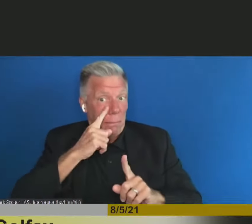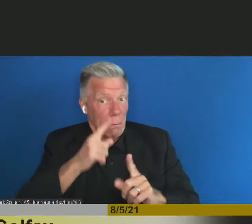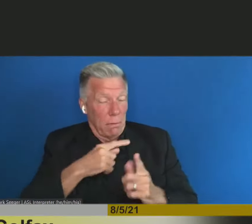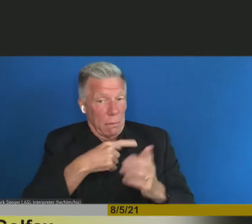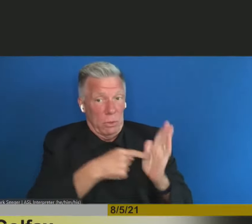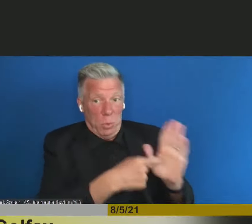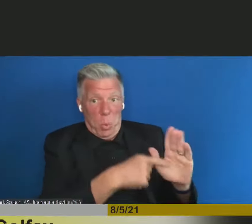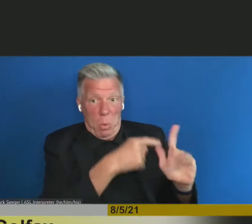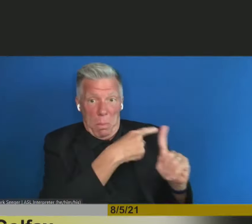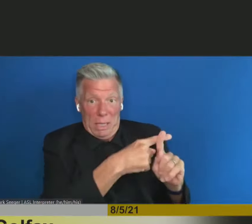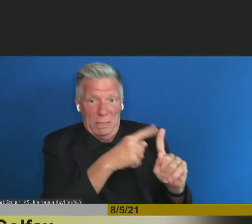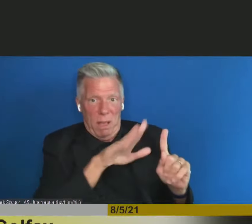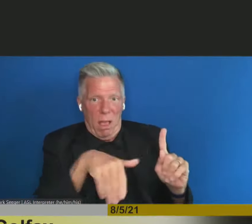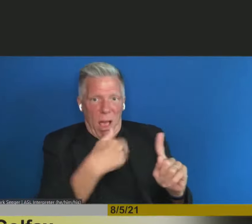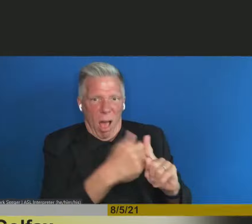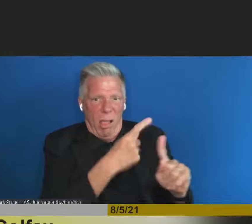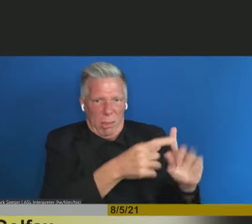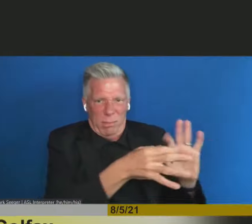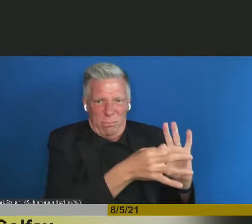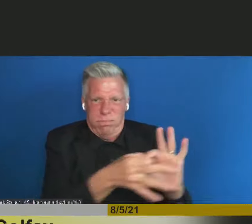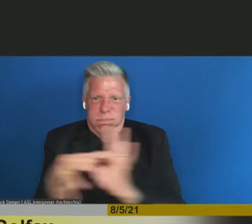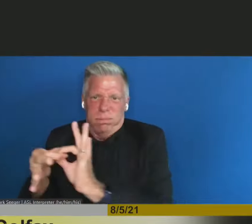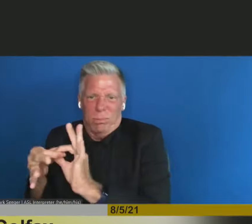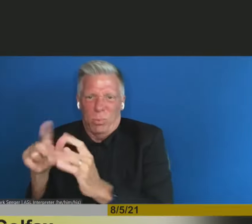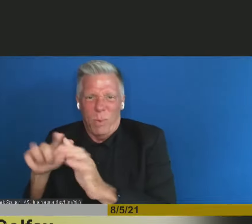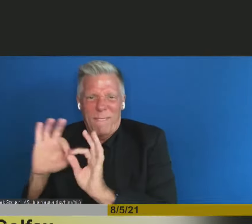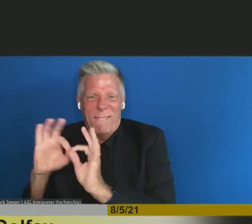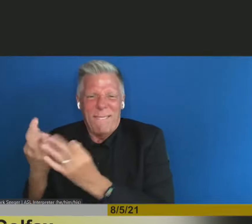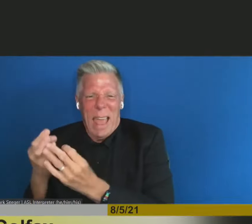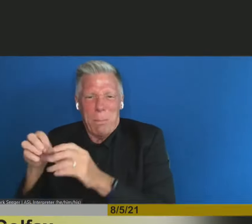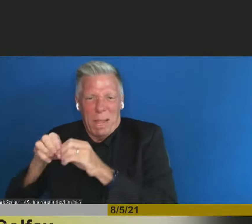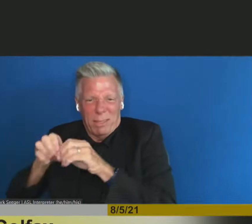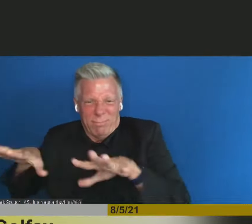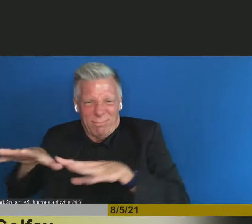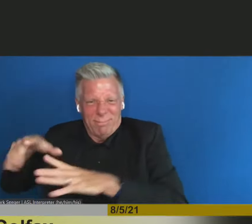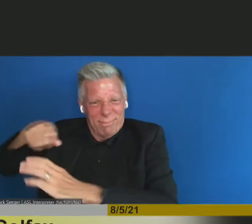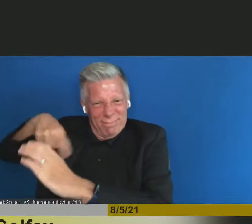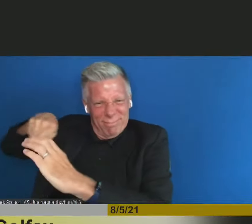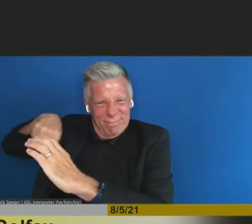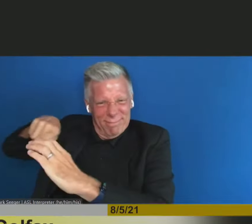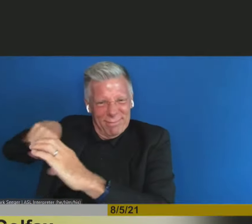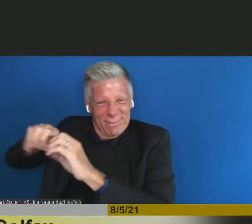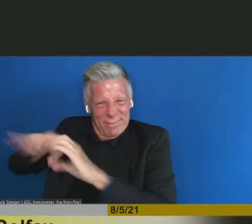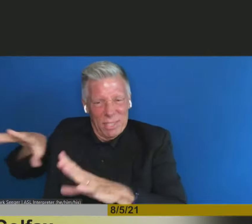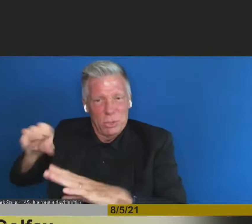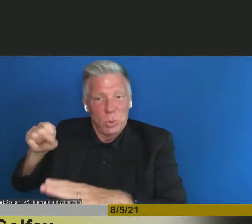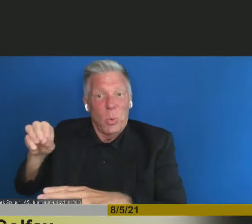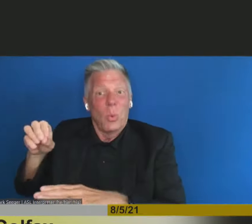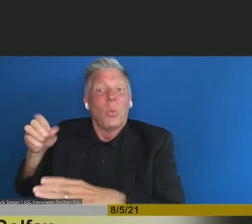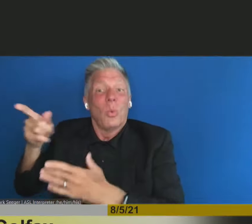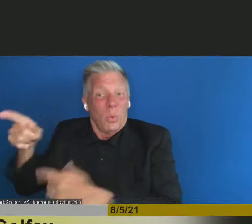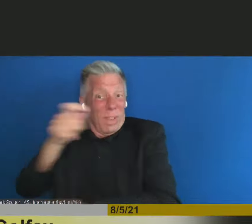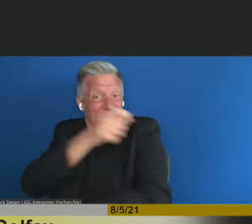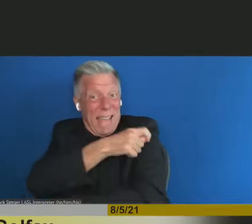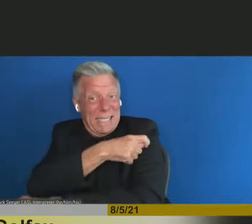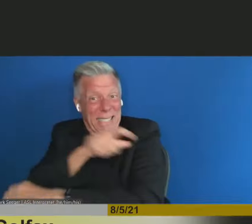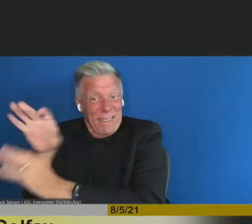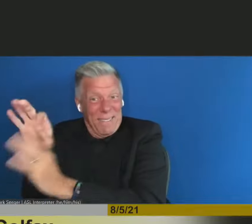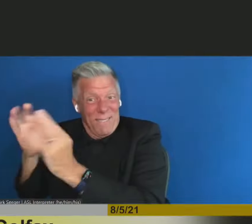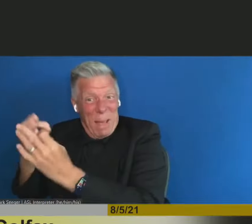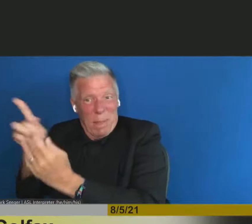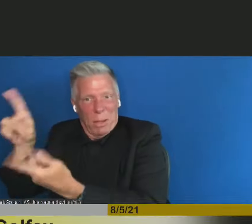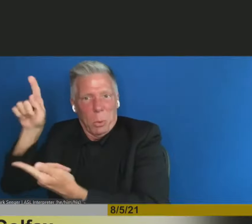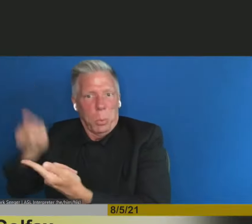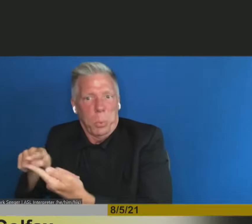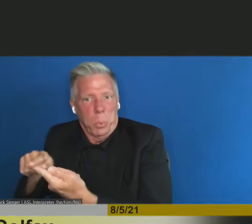family. So I just think it's important for us to all do our part to support that. In terms of